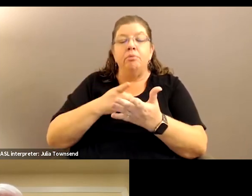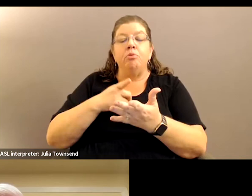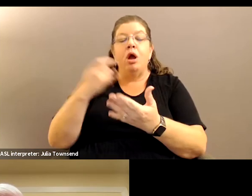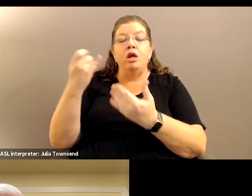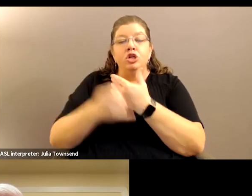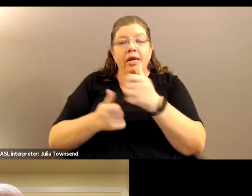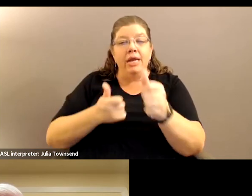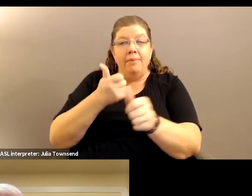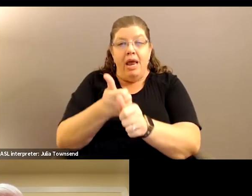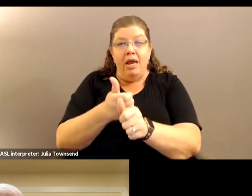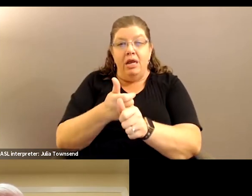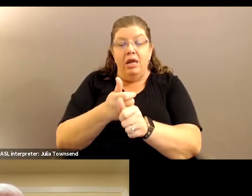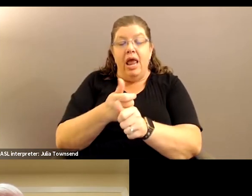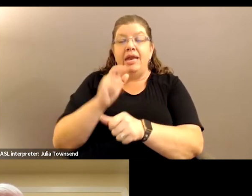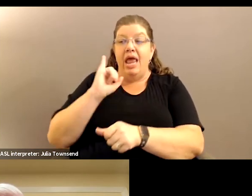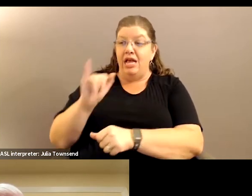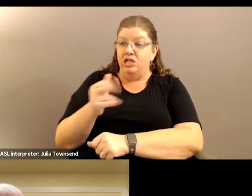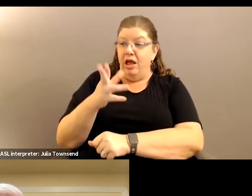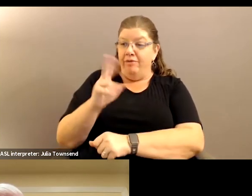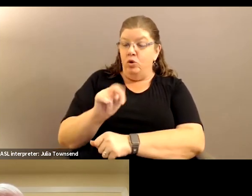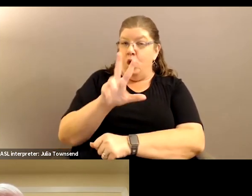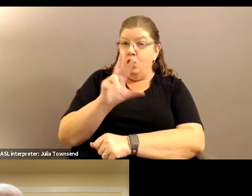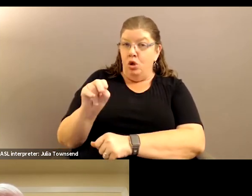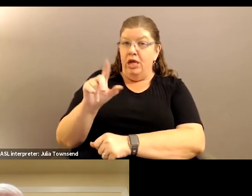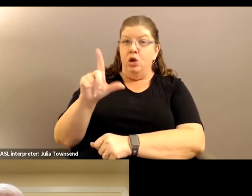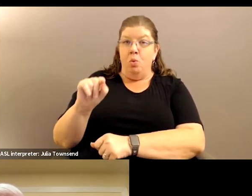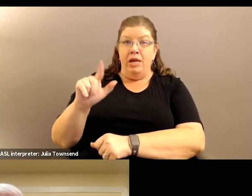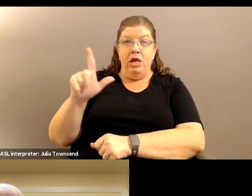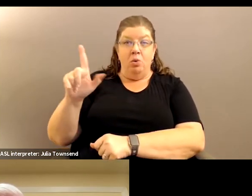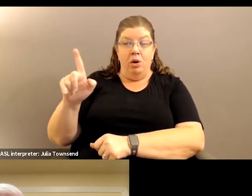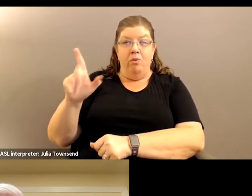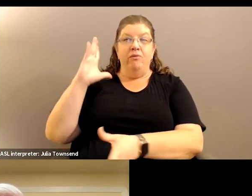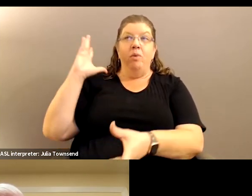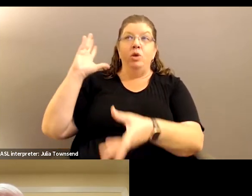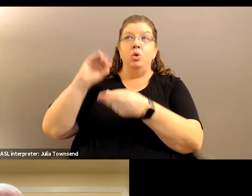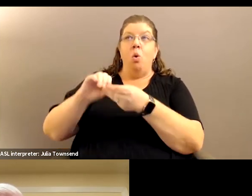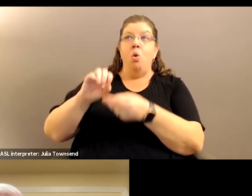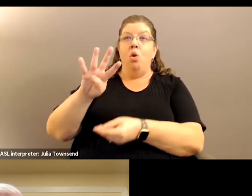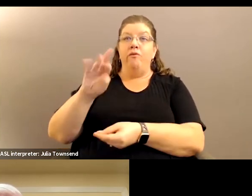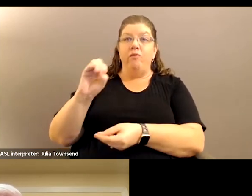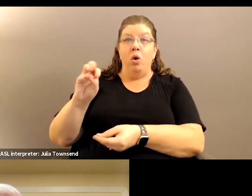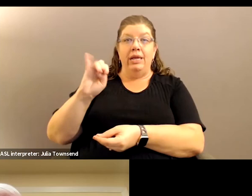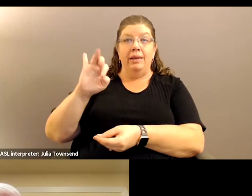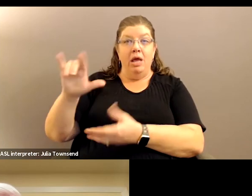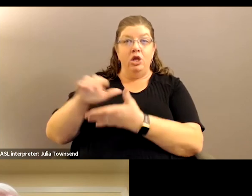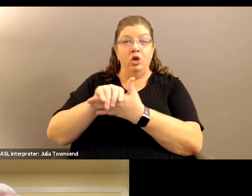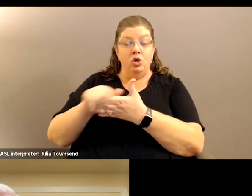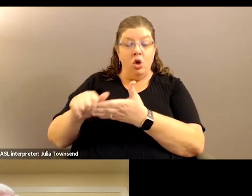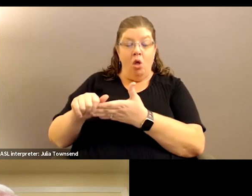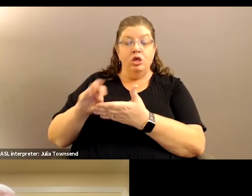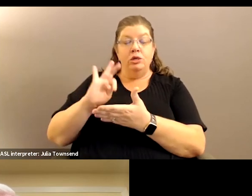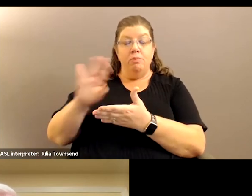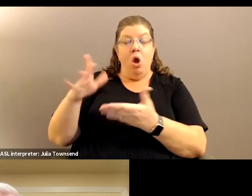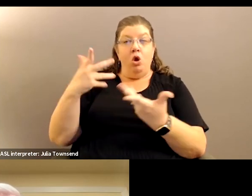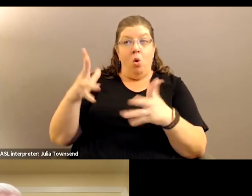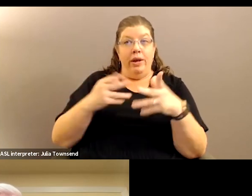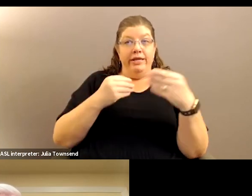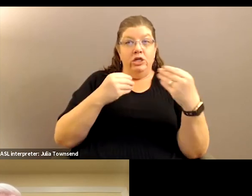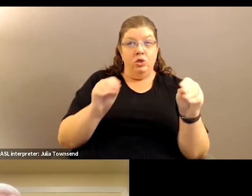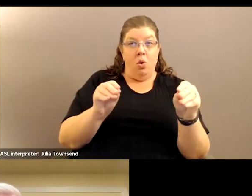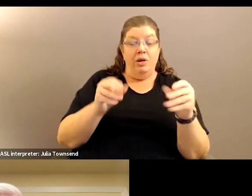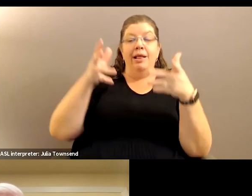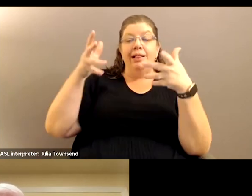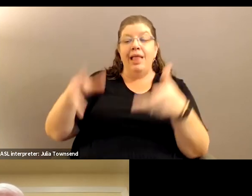that as of june 30 2021 from the total 40 million dollars in bonds sold to date there was